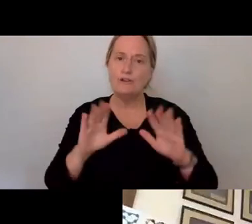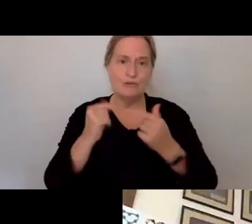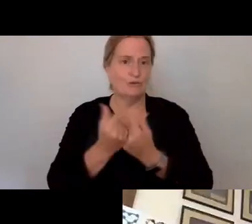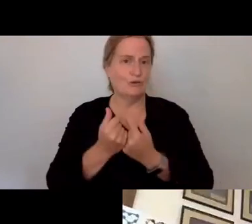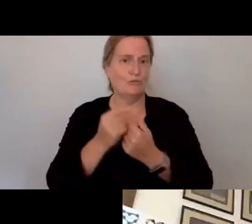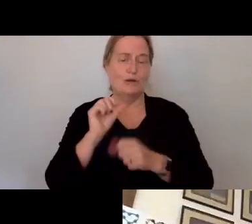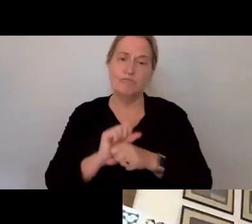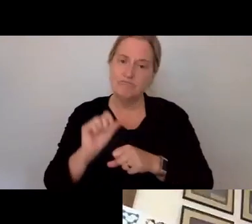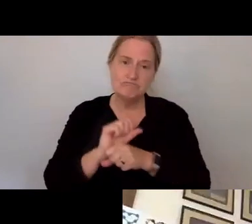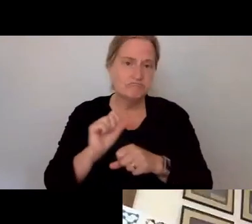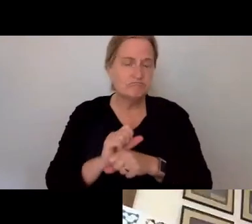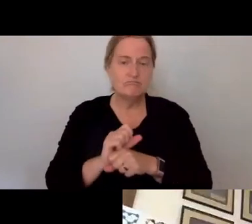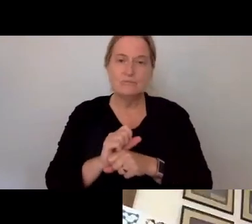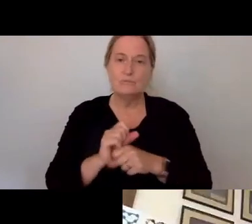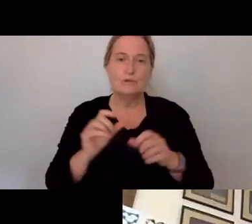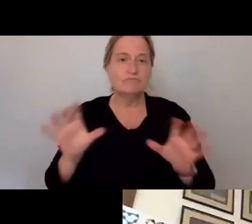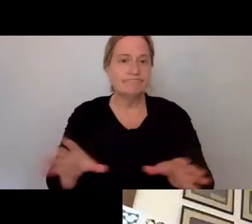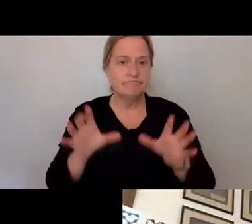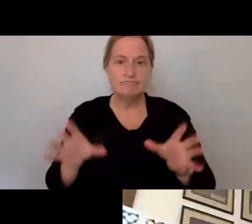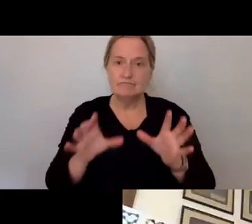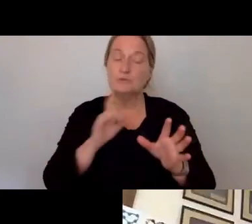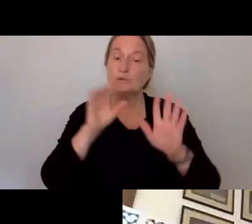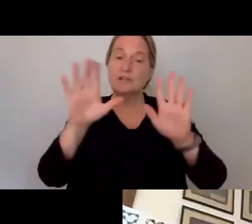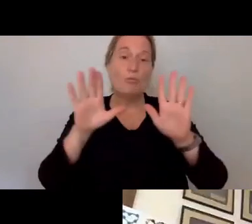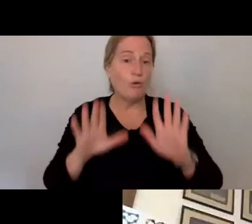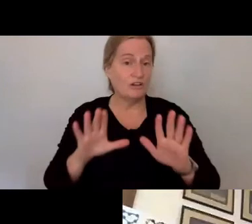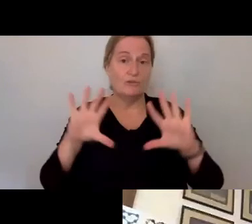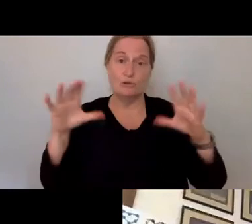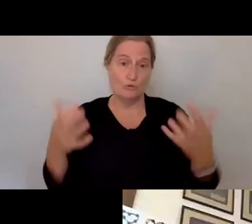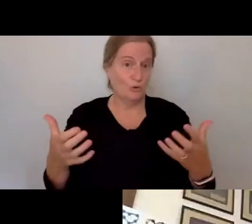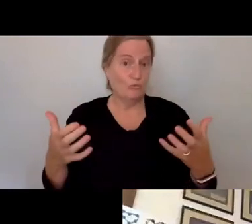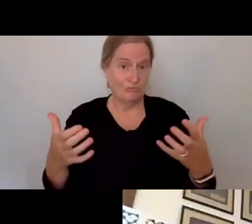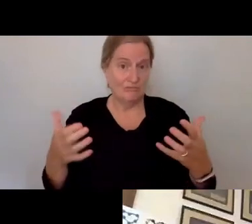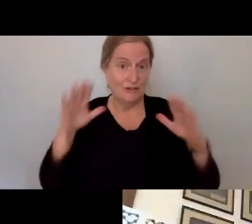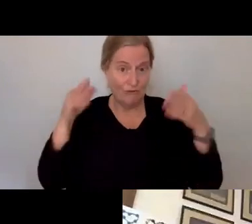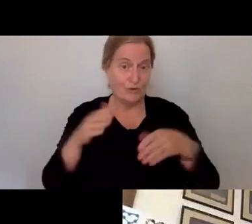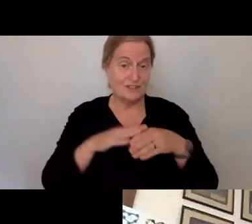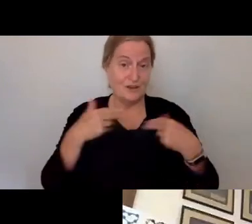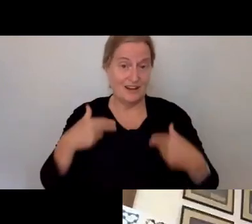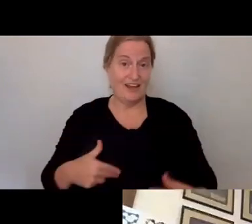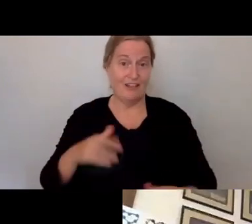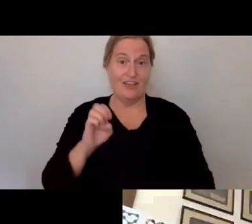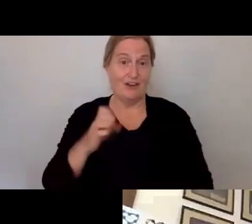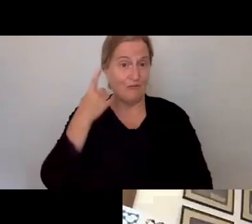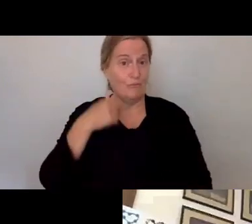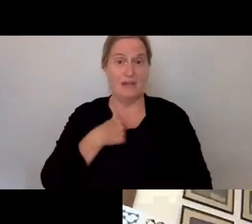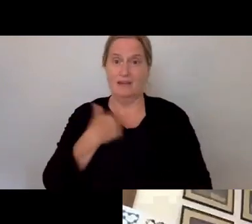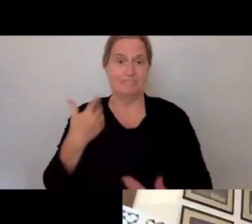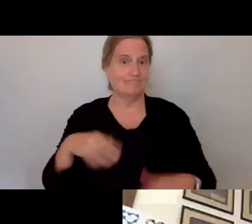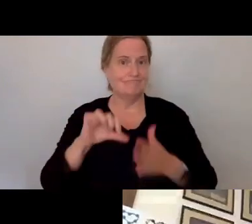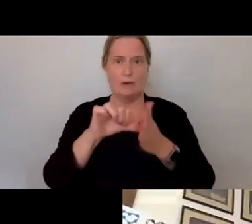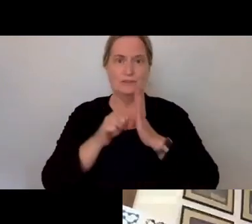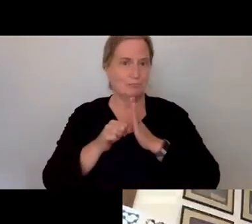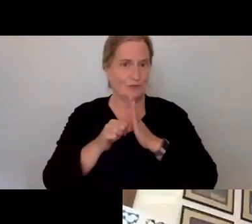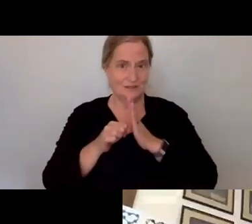We covered every base. For me, it was just incredible, even after having come off the Senate and all the rest of that corny stuff.